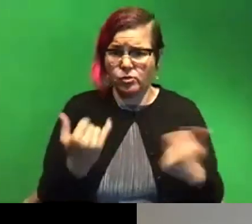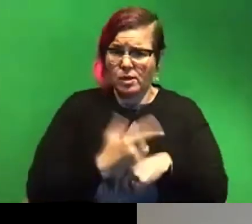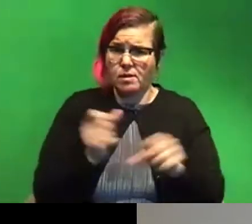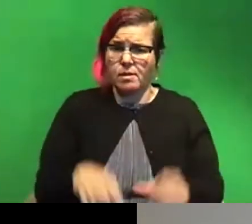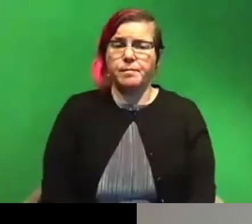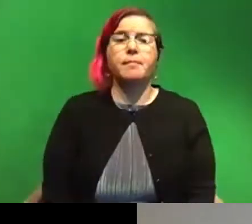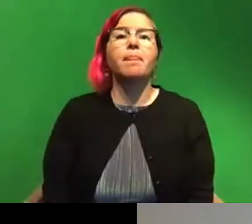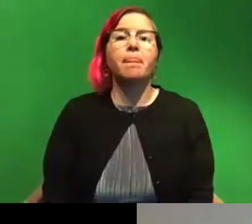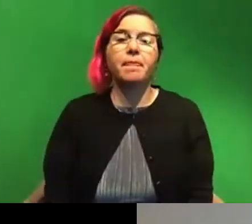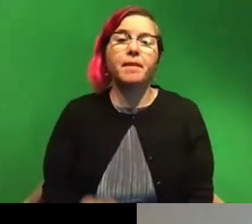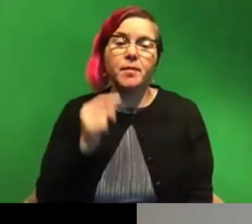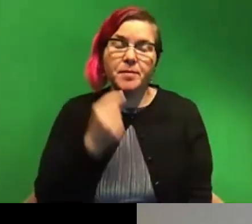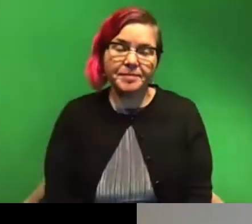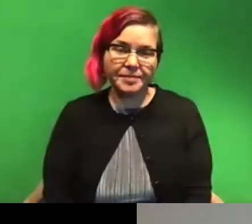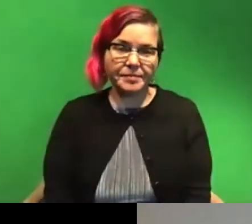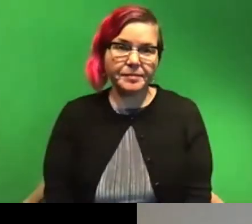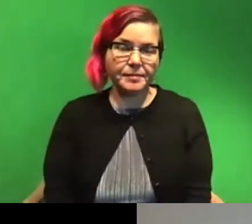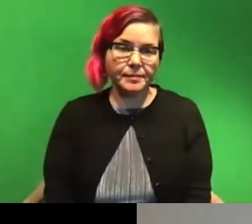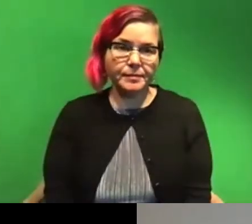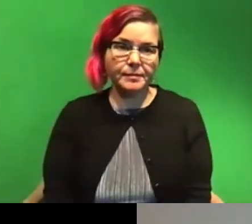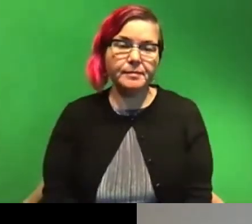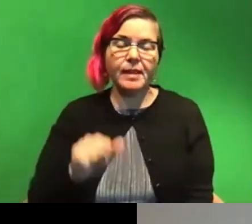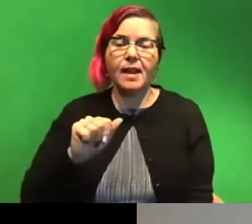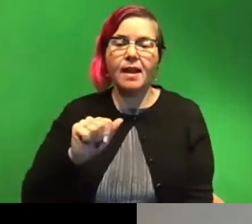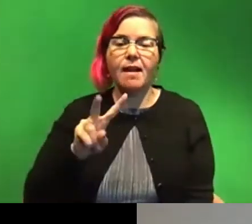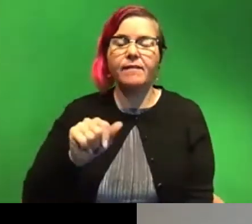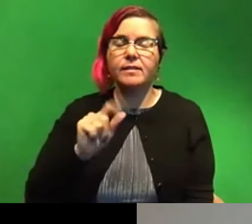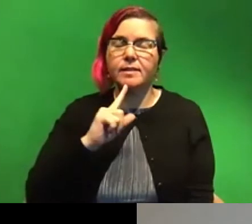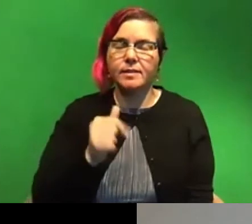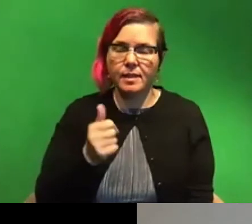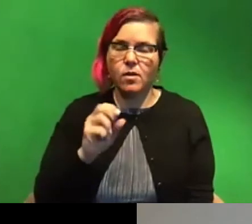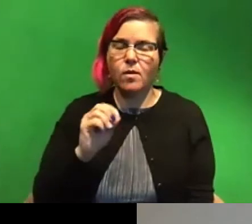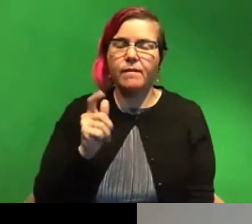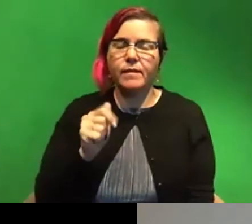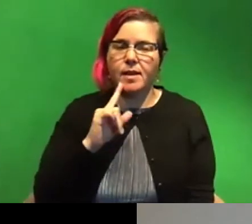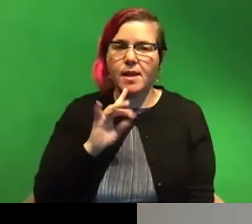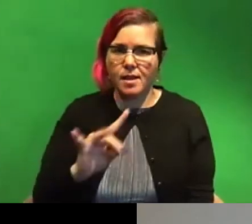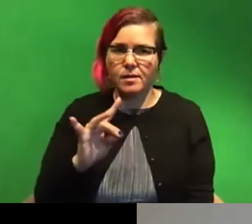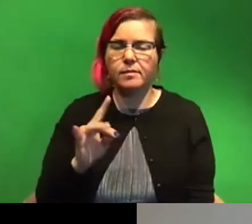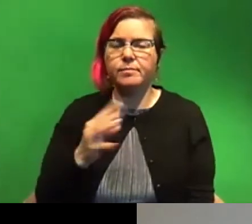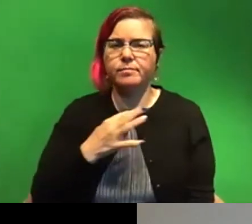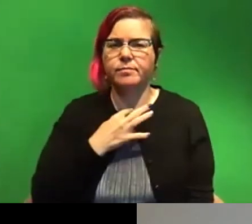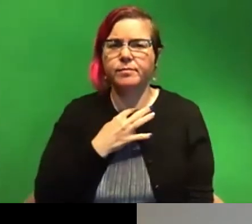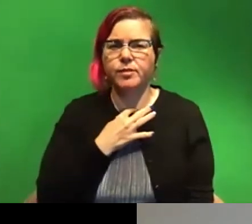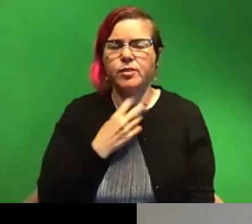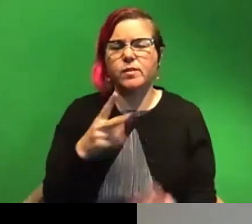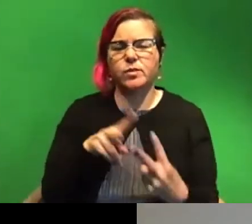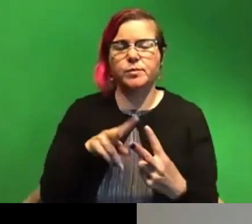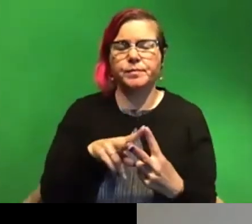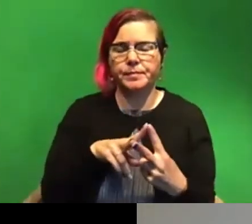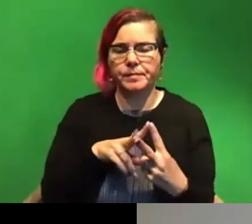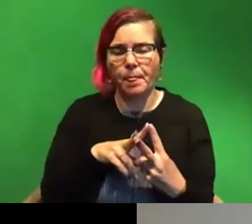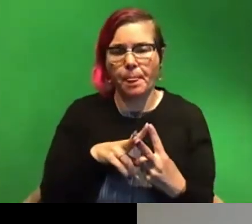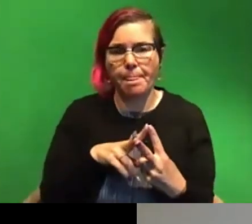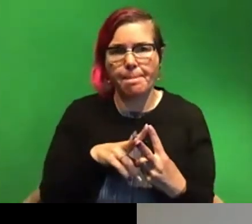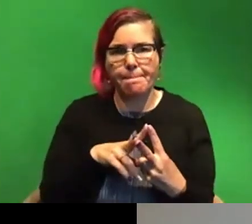Cool. Sounds good. So Ava, age 10, and Olivia, age 8, want to know they've got 2 back-to-back questions. So I